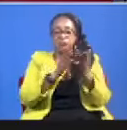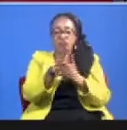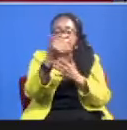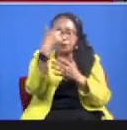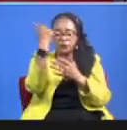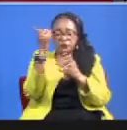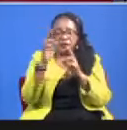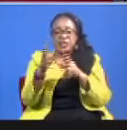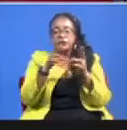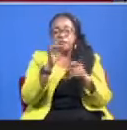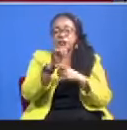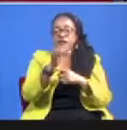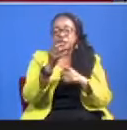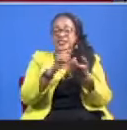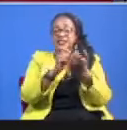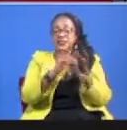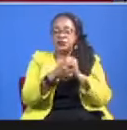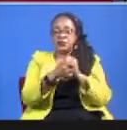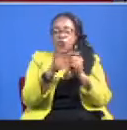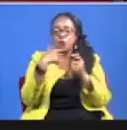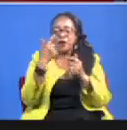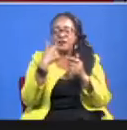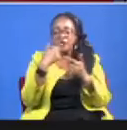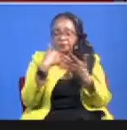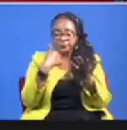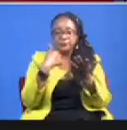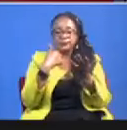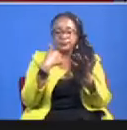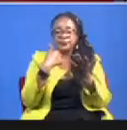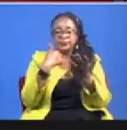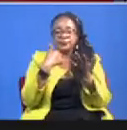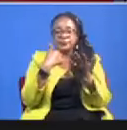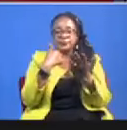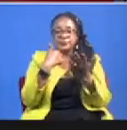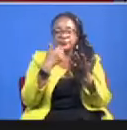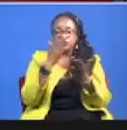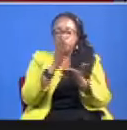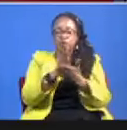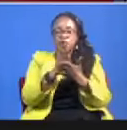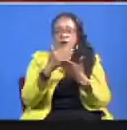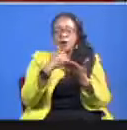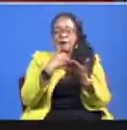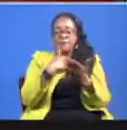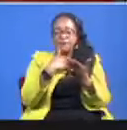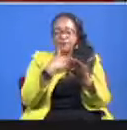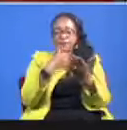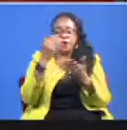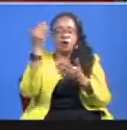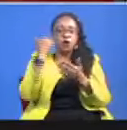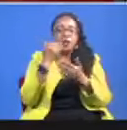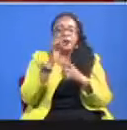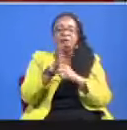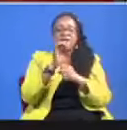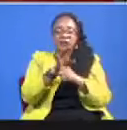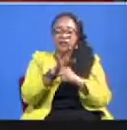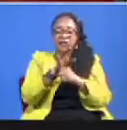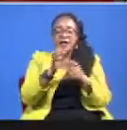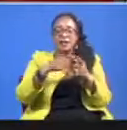sure because of the nature of these transactions, whoever it is who's the counterparty definitely has lawyers advising